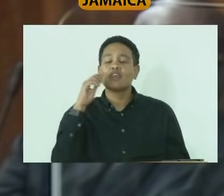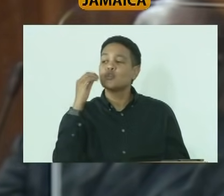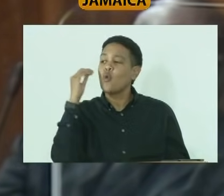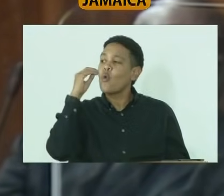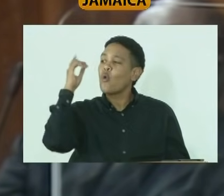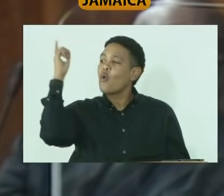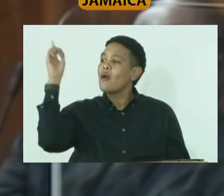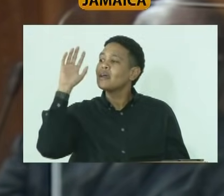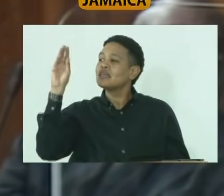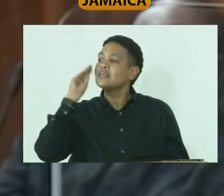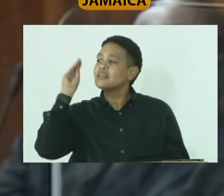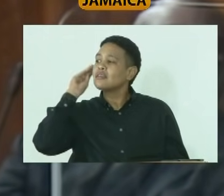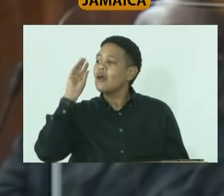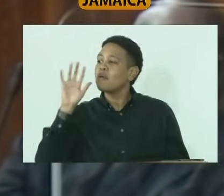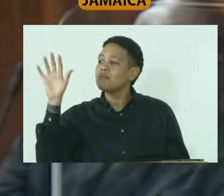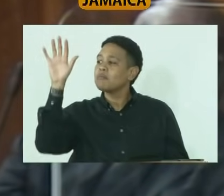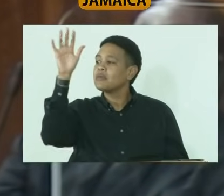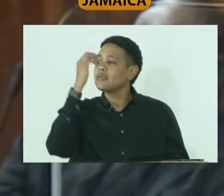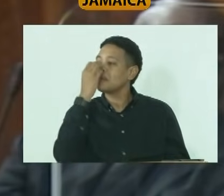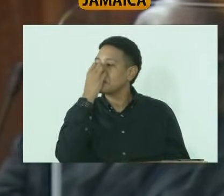His birthplace,